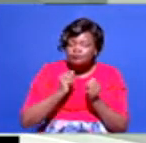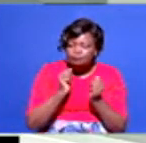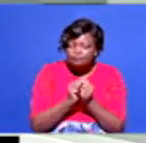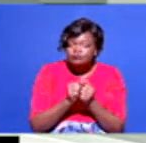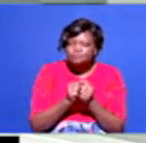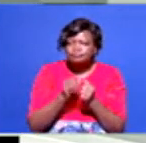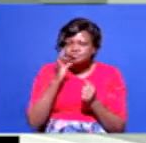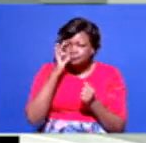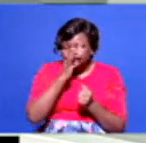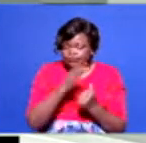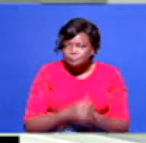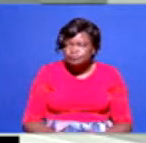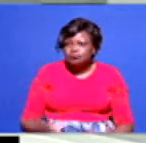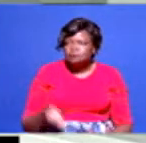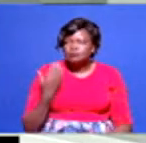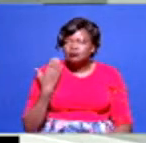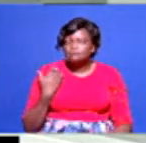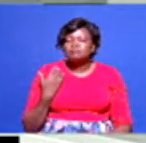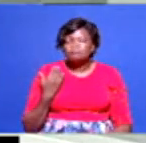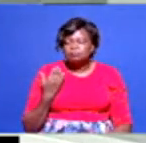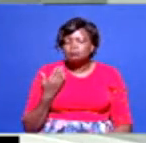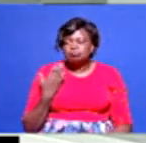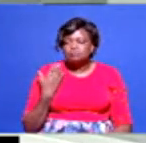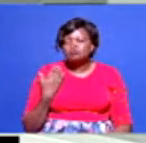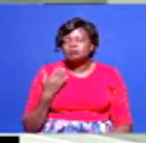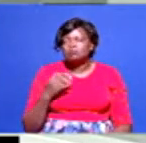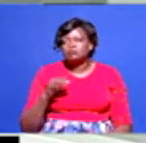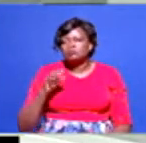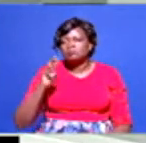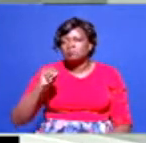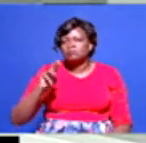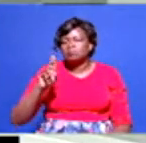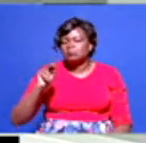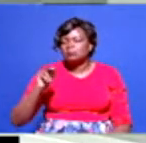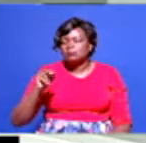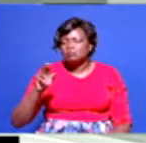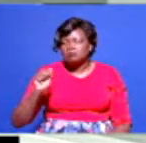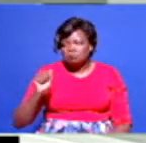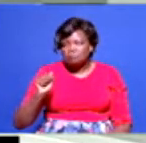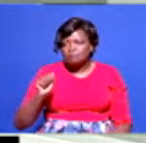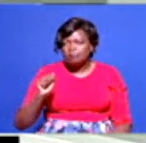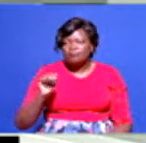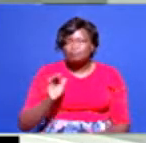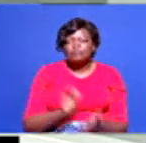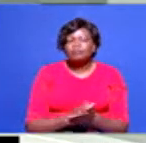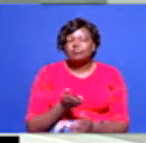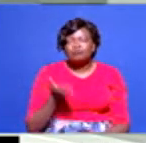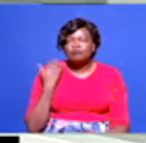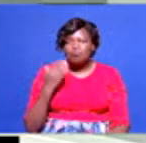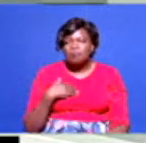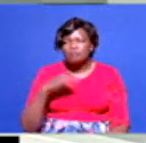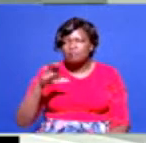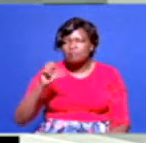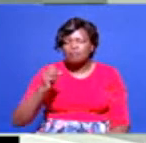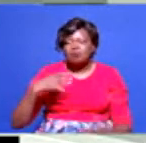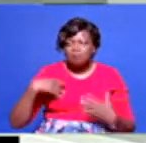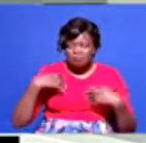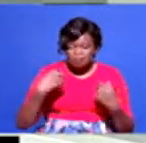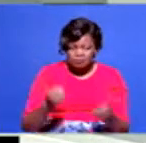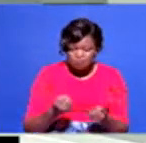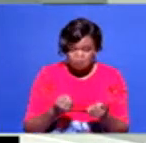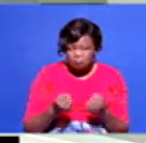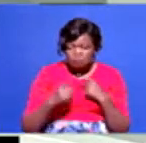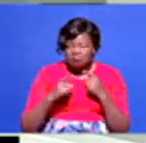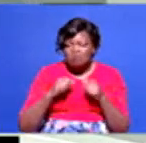citizen Ambassador Francis Muthaura also sharing his, and of course, Cabinet Secretary Mutahi Kagwe also giving his thoughts